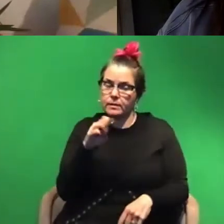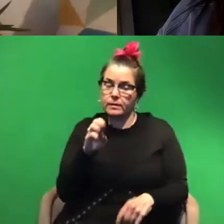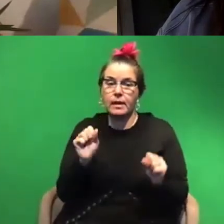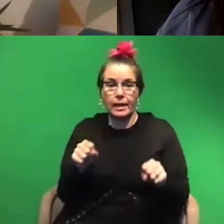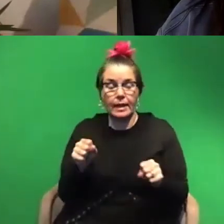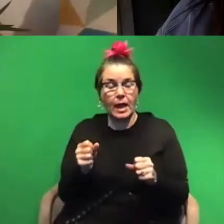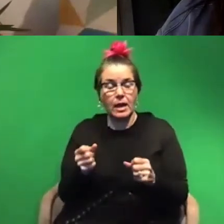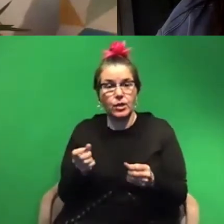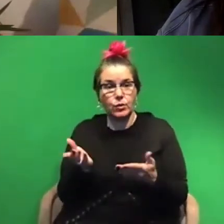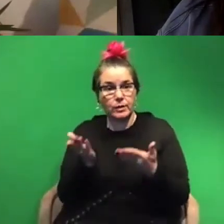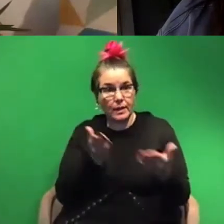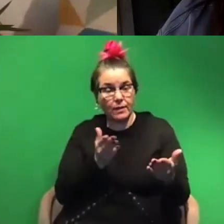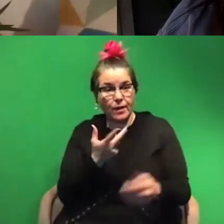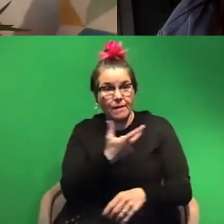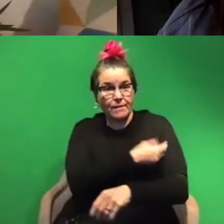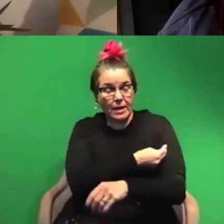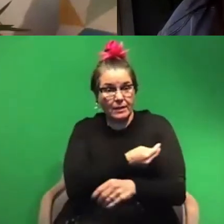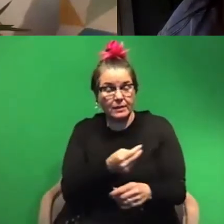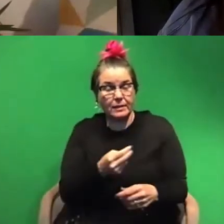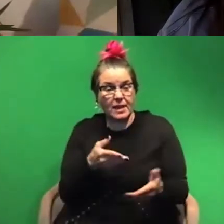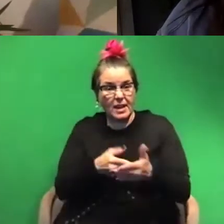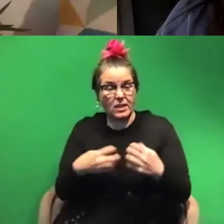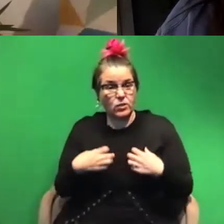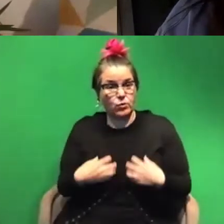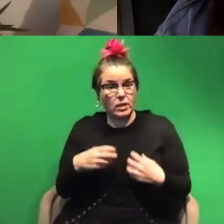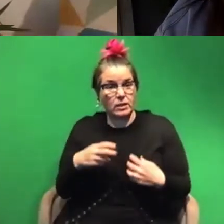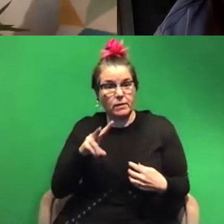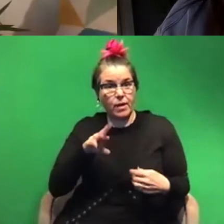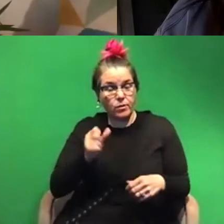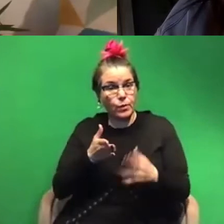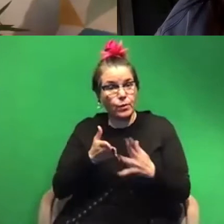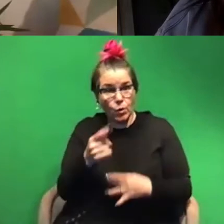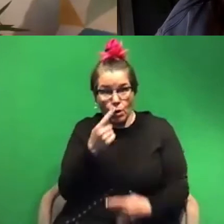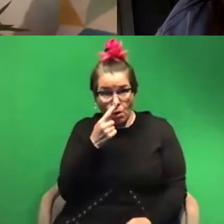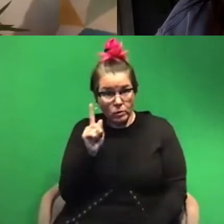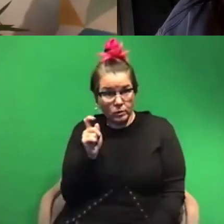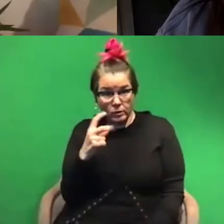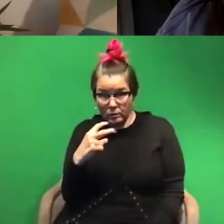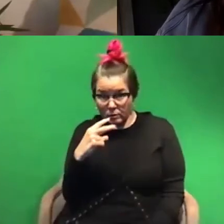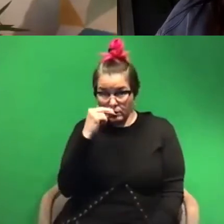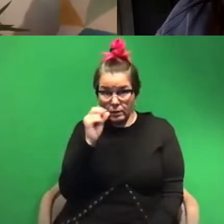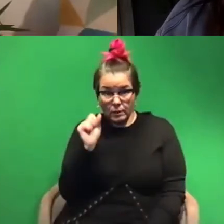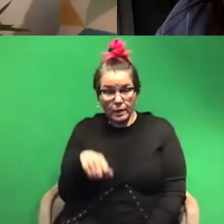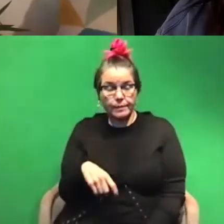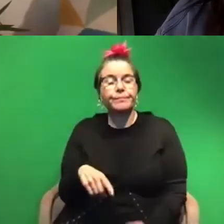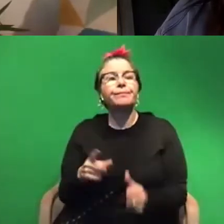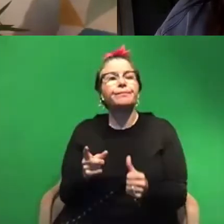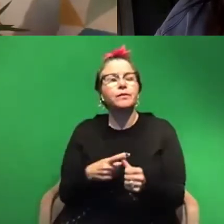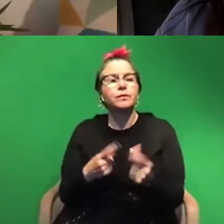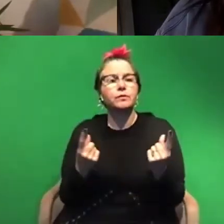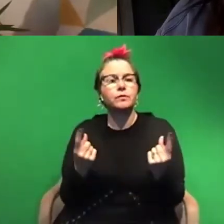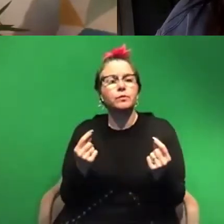deliver a vaccine against a respiratory virus through the nose? And to do that, we first look at the